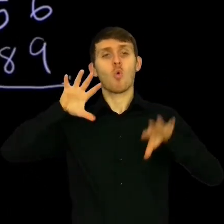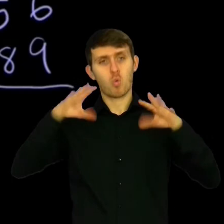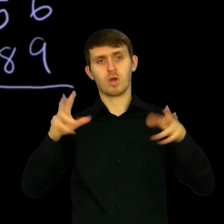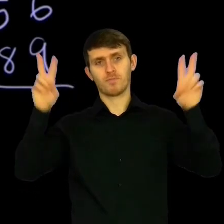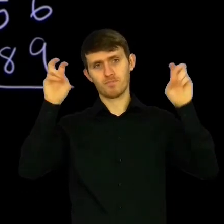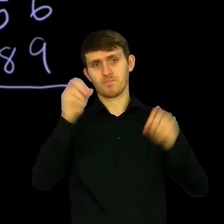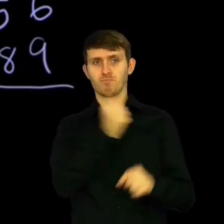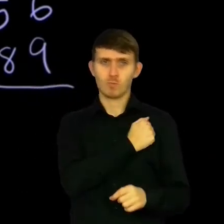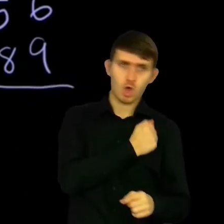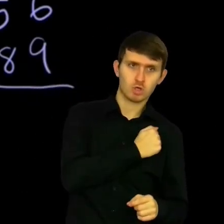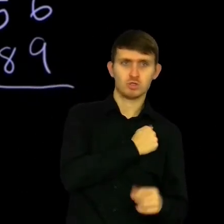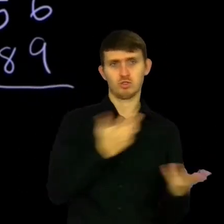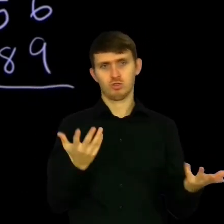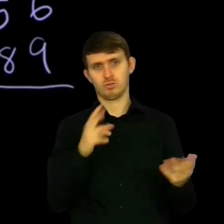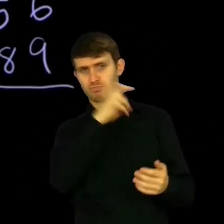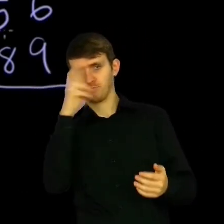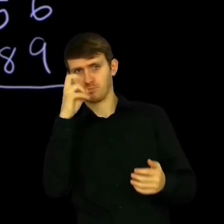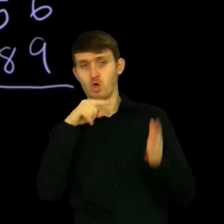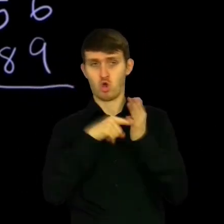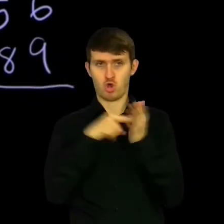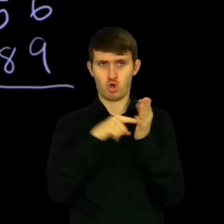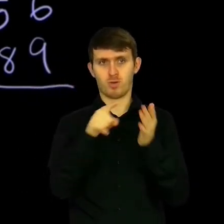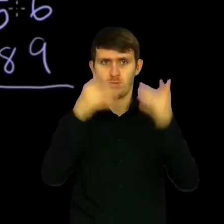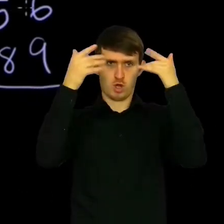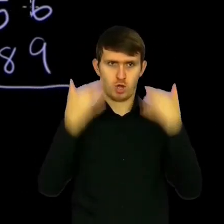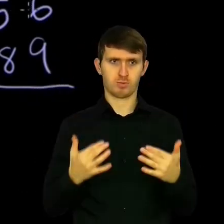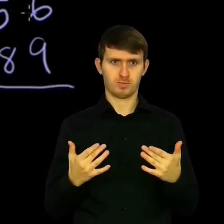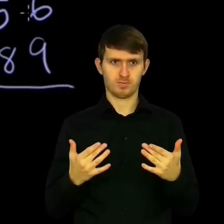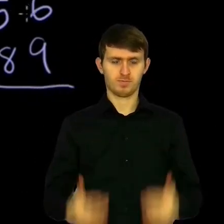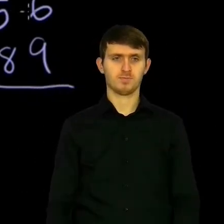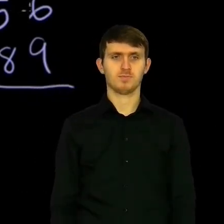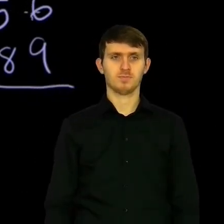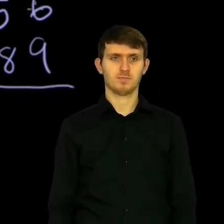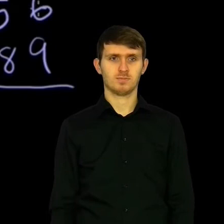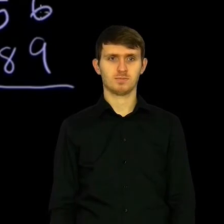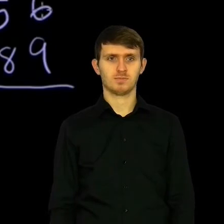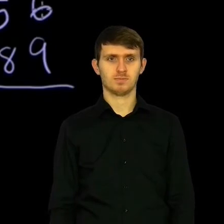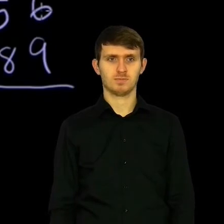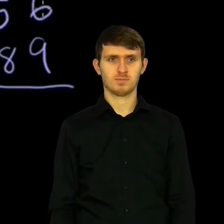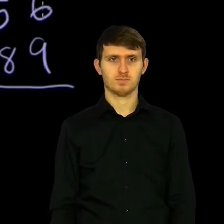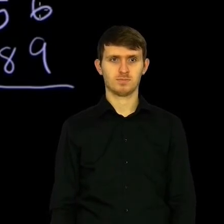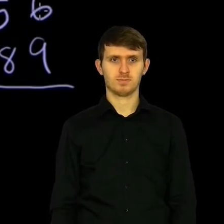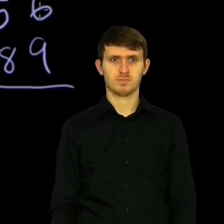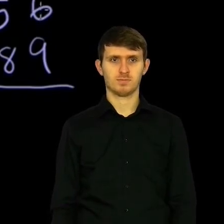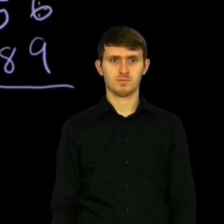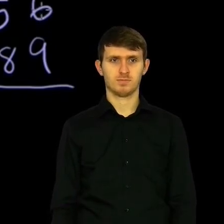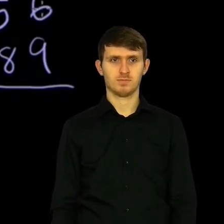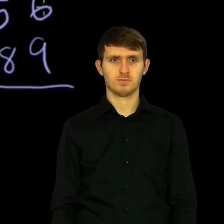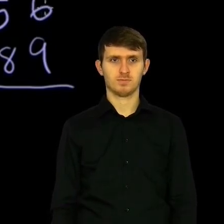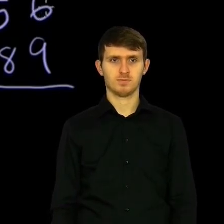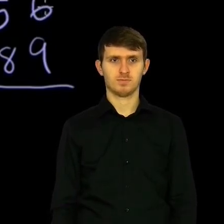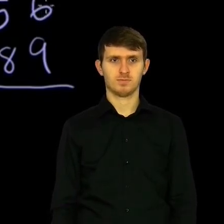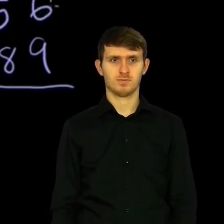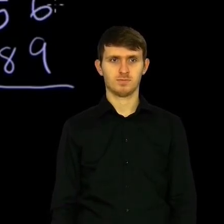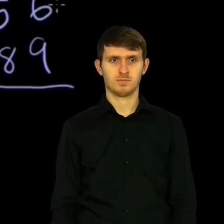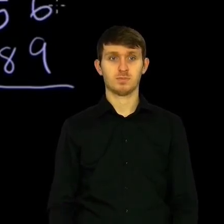7,589. So the standard way of doing it, I like to do all my borrowing before I do any of my subtraction so that I can stay in my